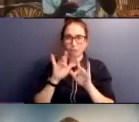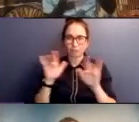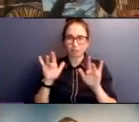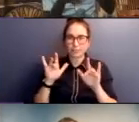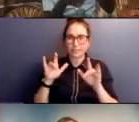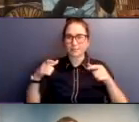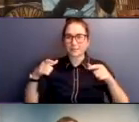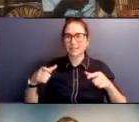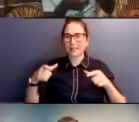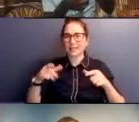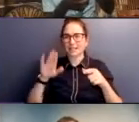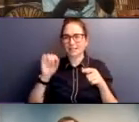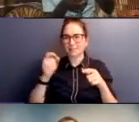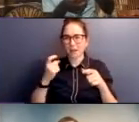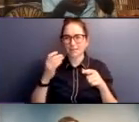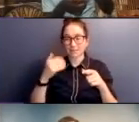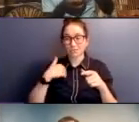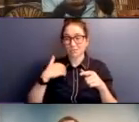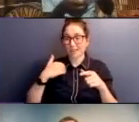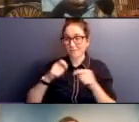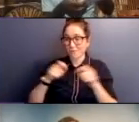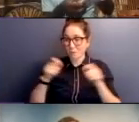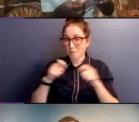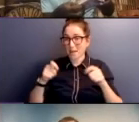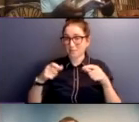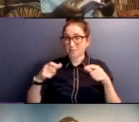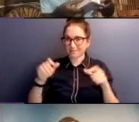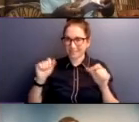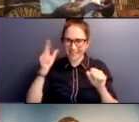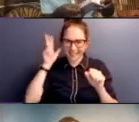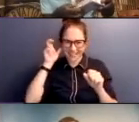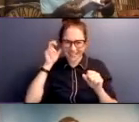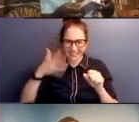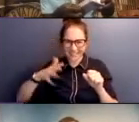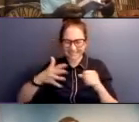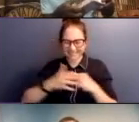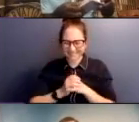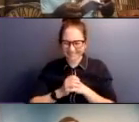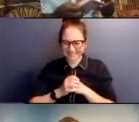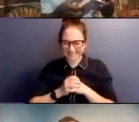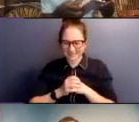we've put rubber bands. I don't know if you can hear it very well.